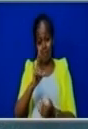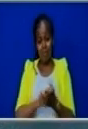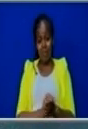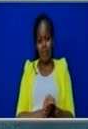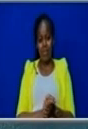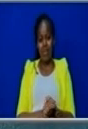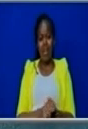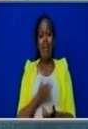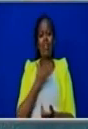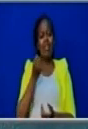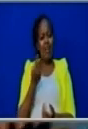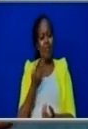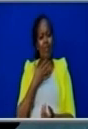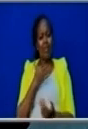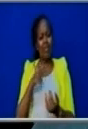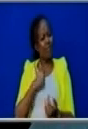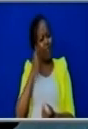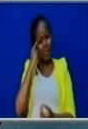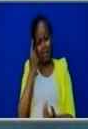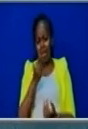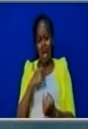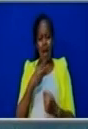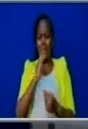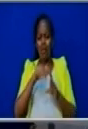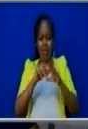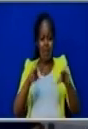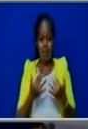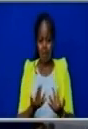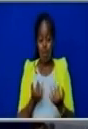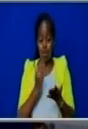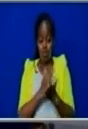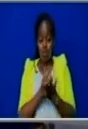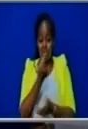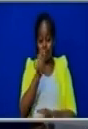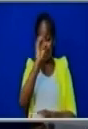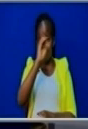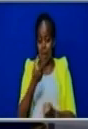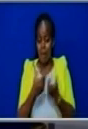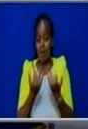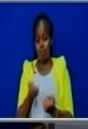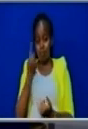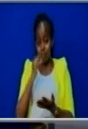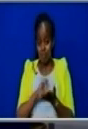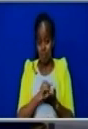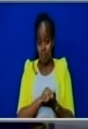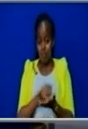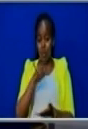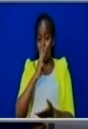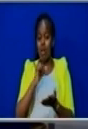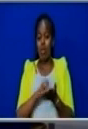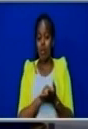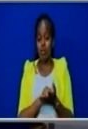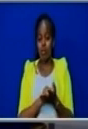almost running out. You're telling me there's water in the room, my friend. it's a small percentage. Oh, yes. But you realize the water that you're talking